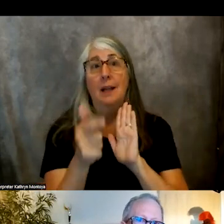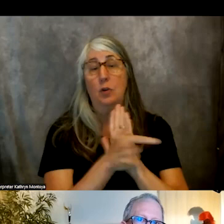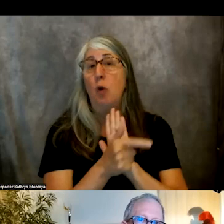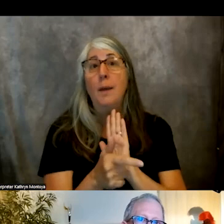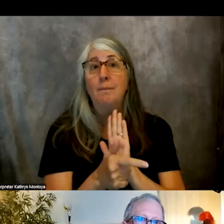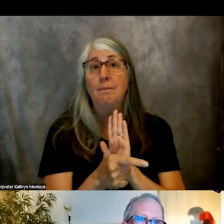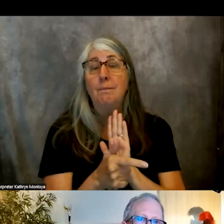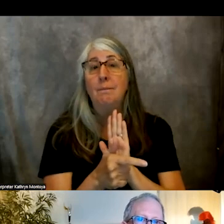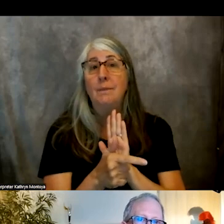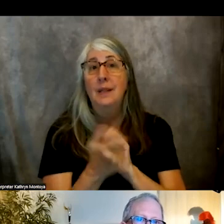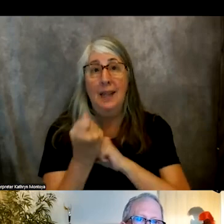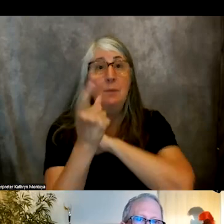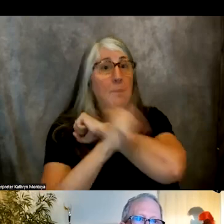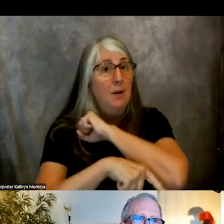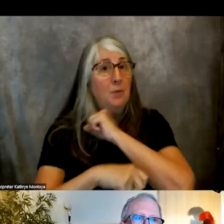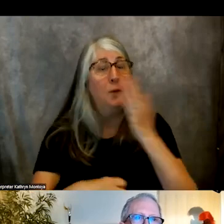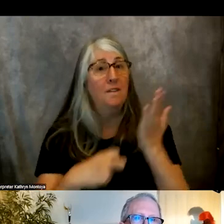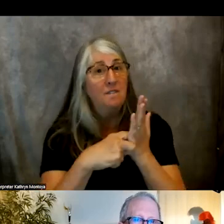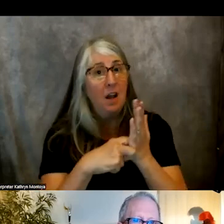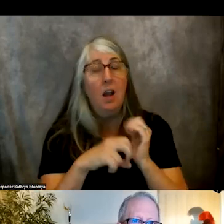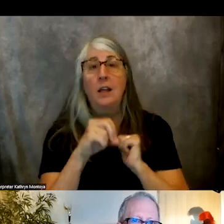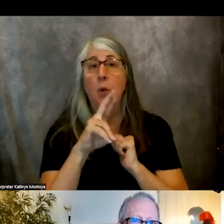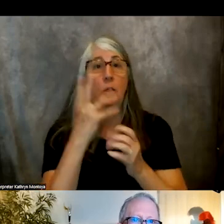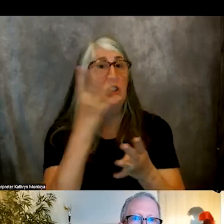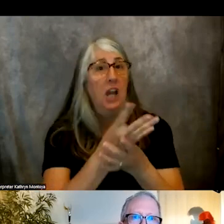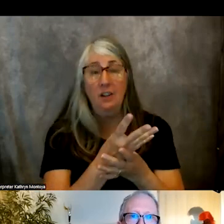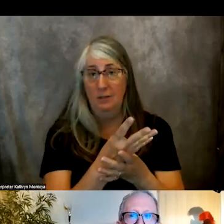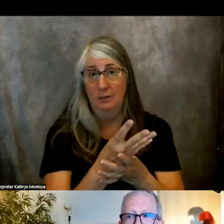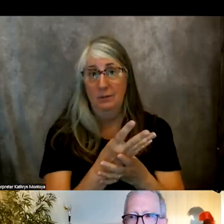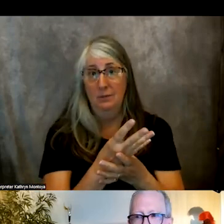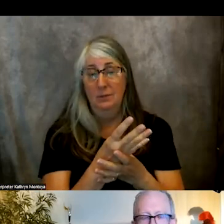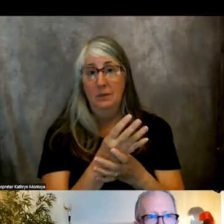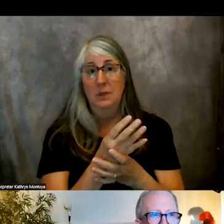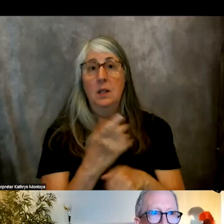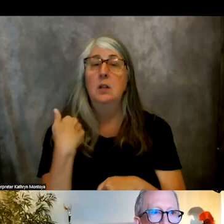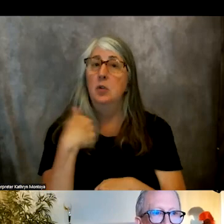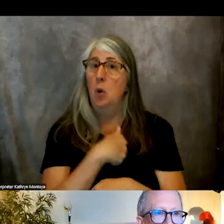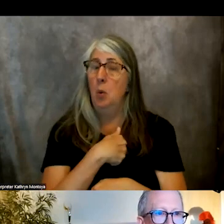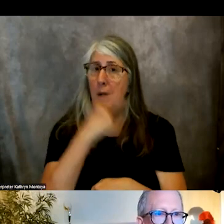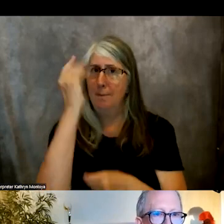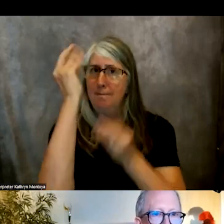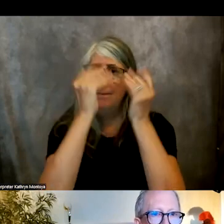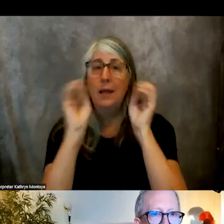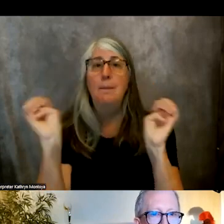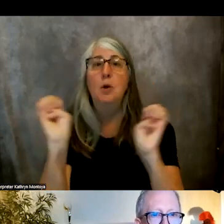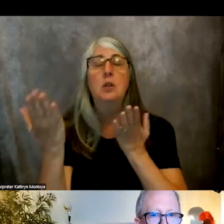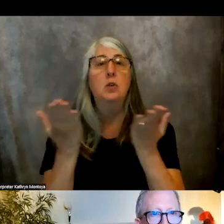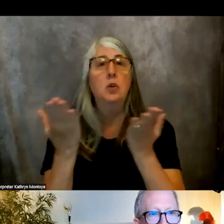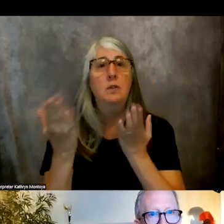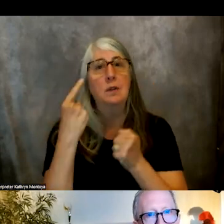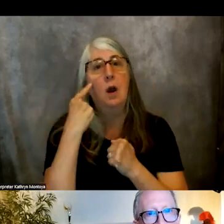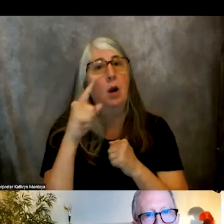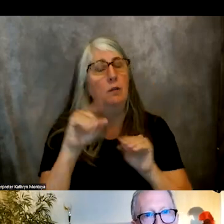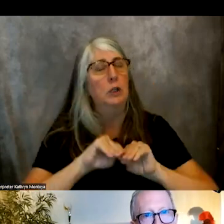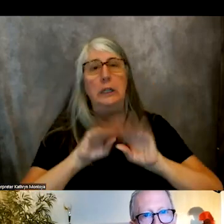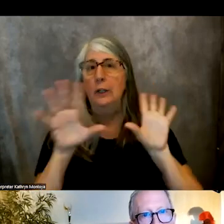It's punishable with fines or even jail time. We're very thoughtful that emergency services are for